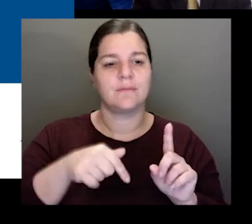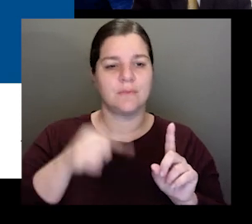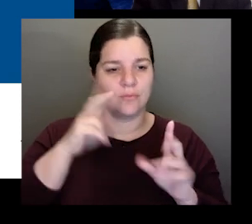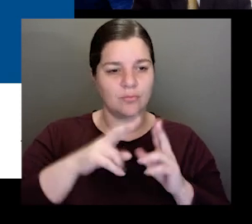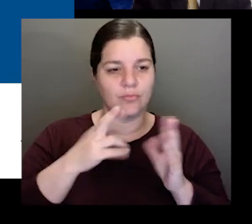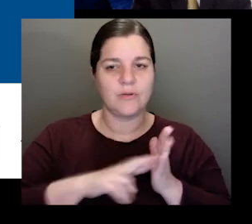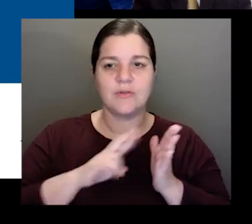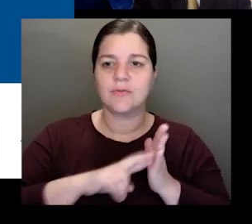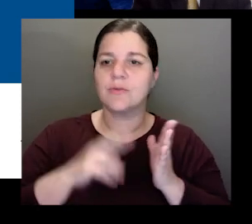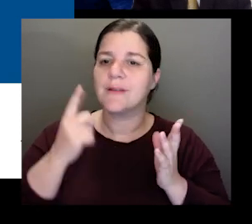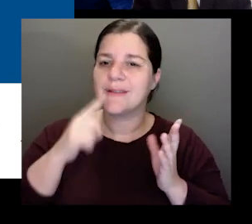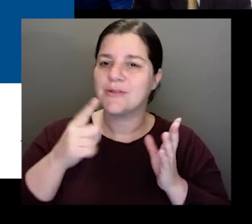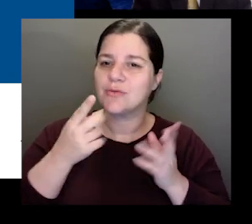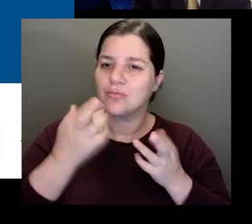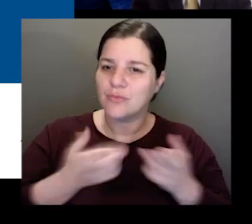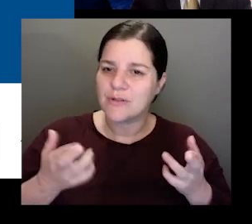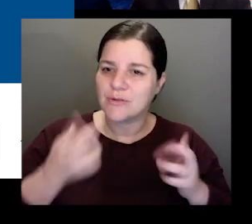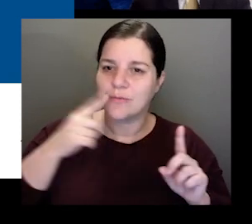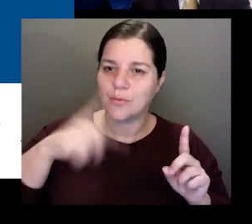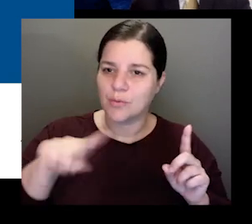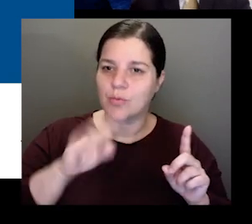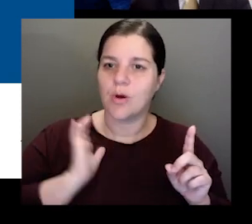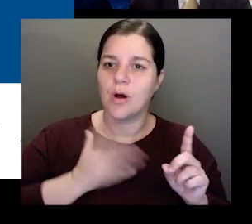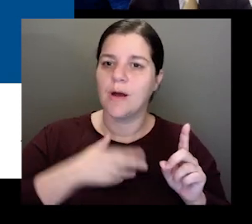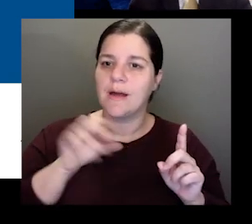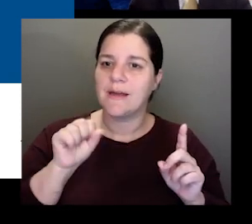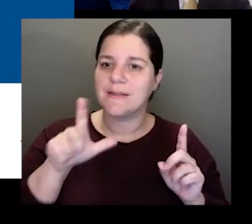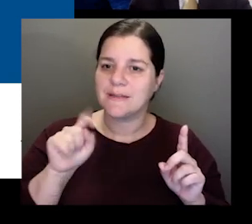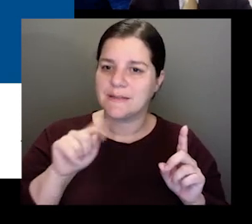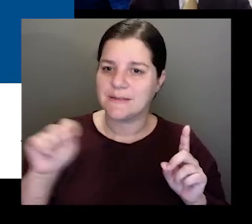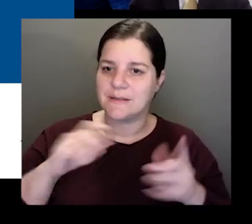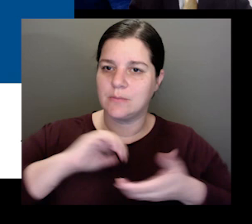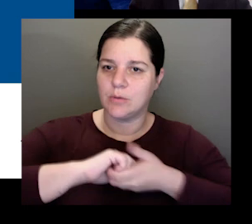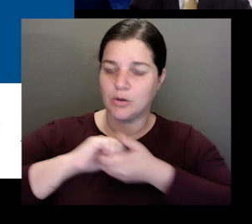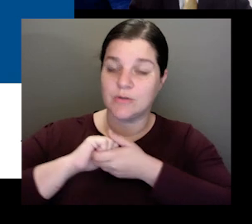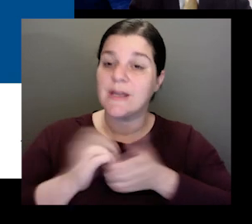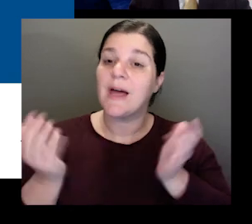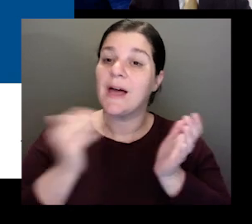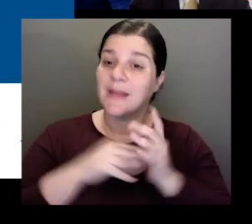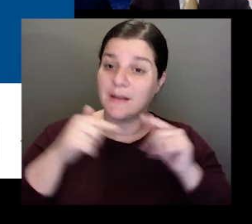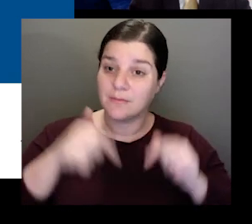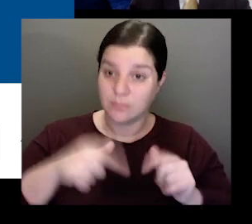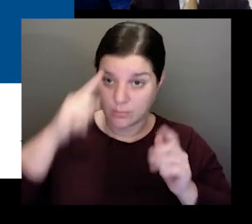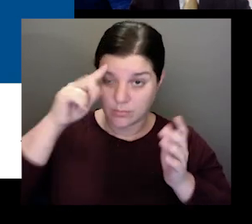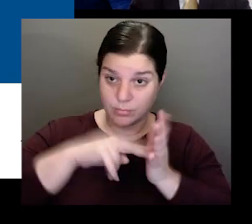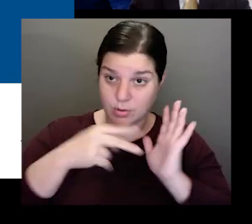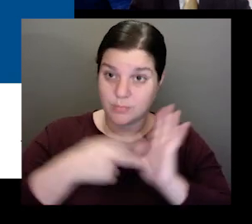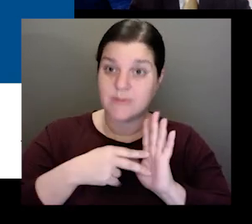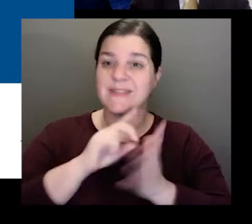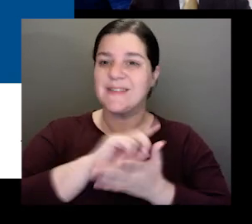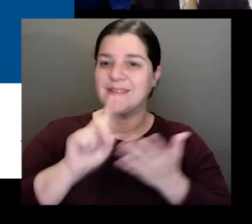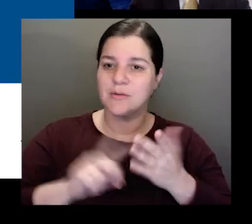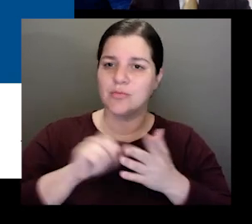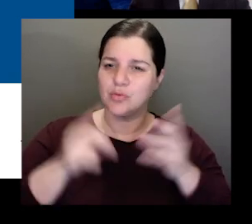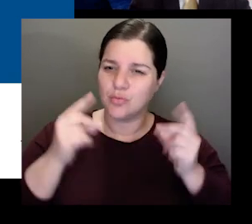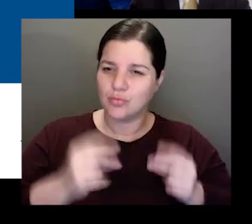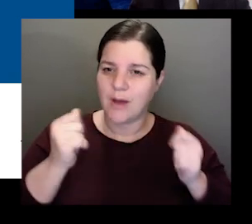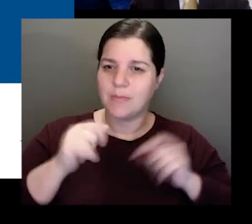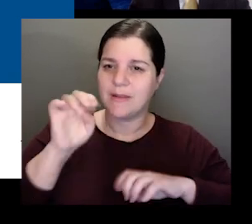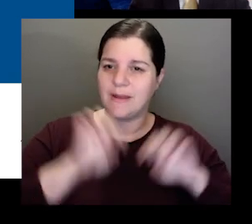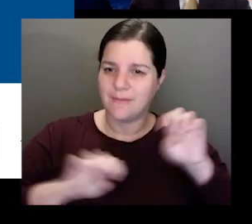our SLTT partners. The SAFE is designed for security practitioners to rapidly evaluate a